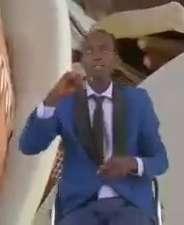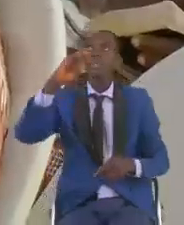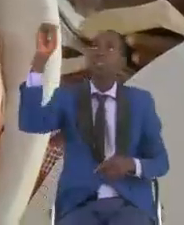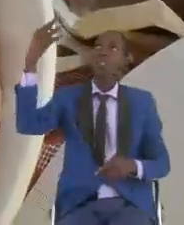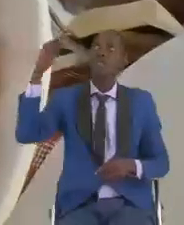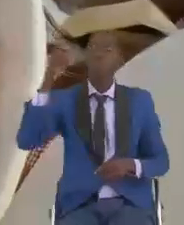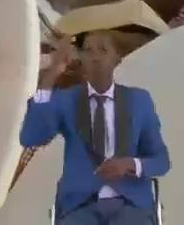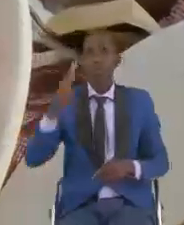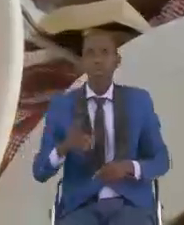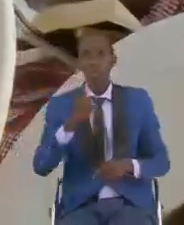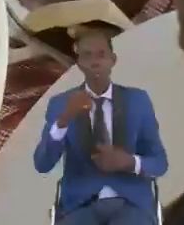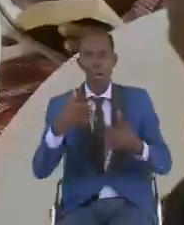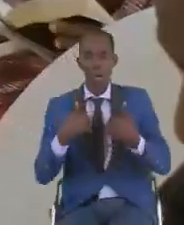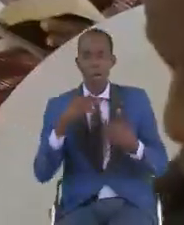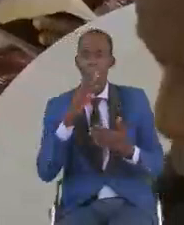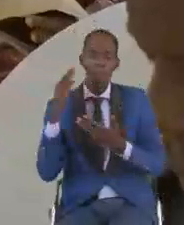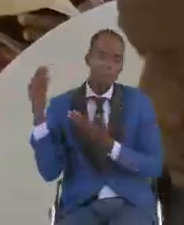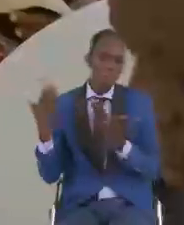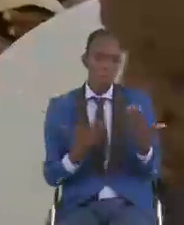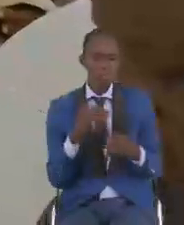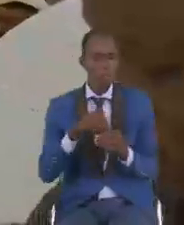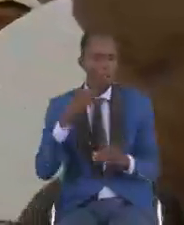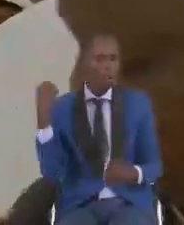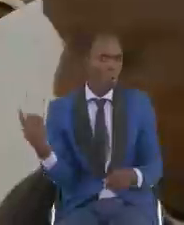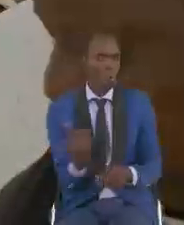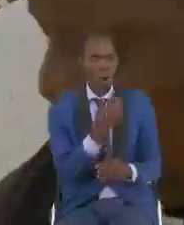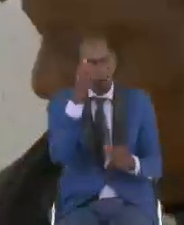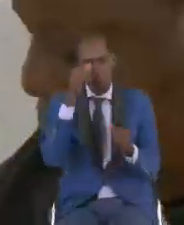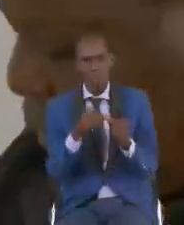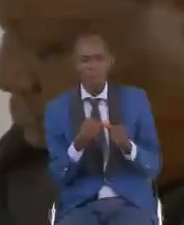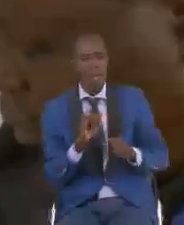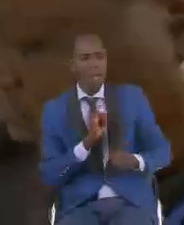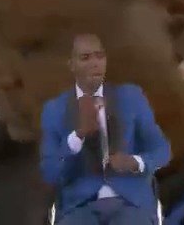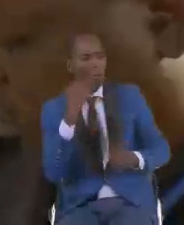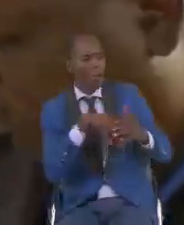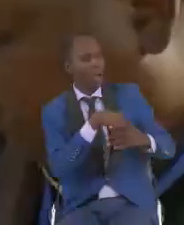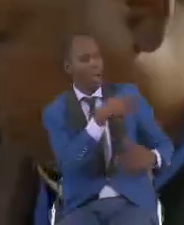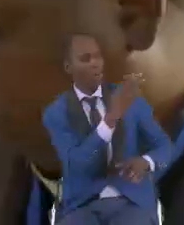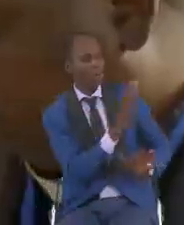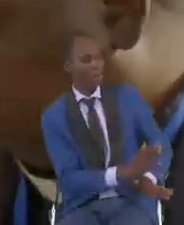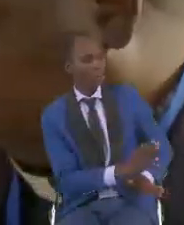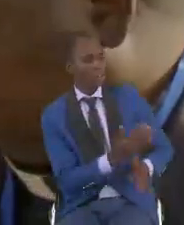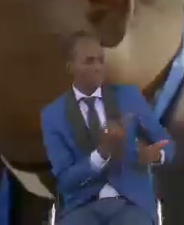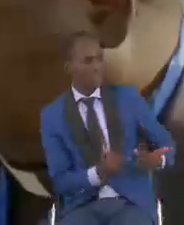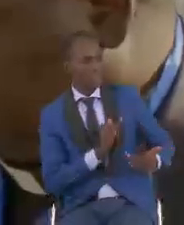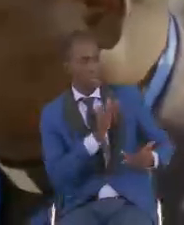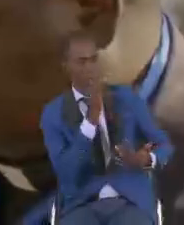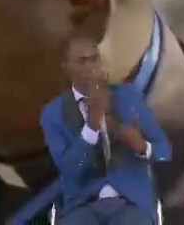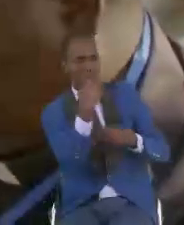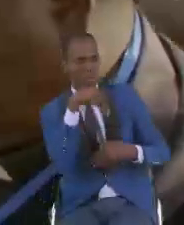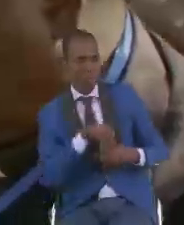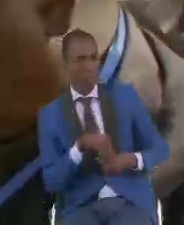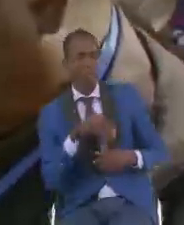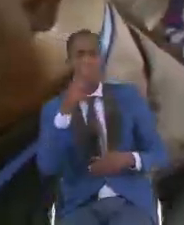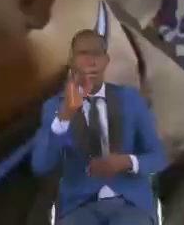been brought in. Always remember that. I was outside. Now I am in. By the grace